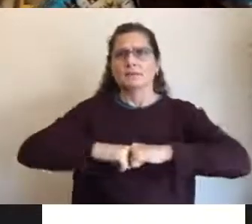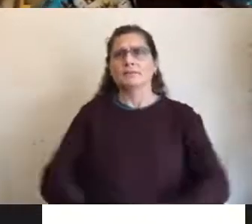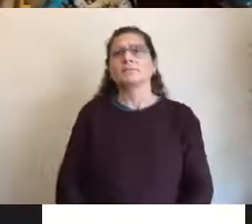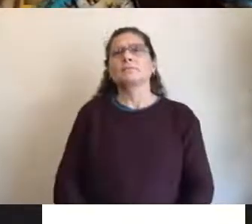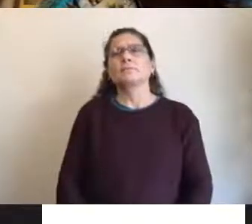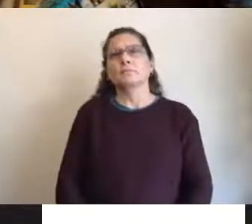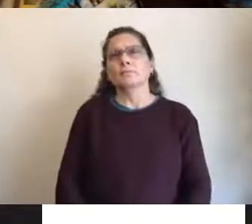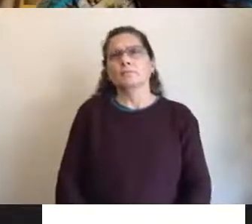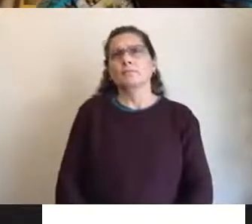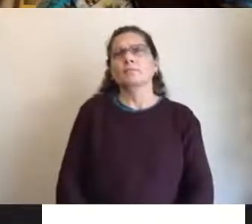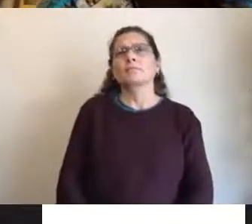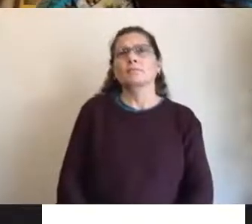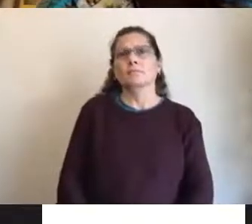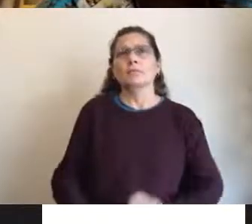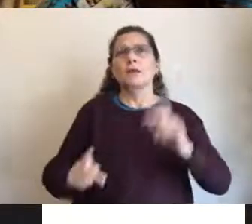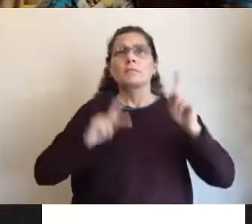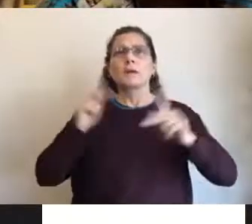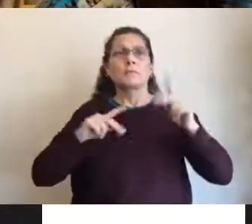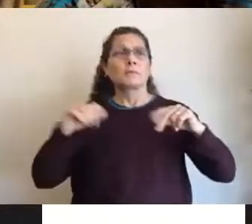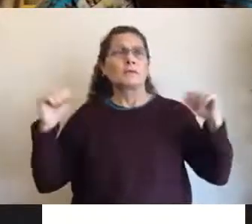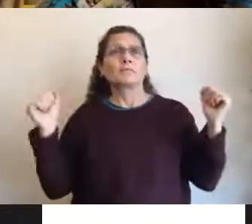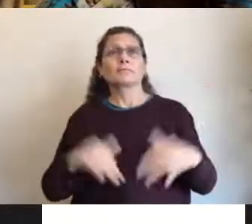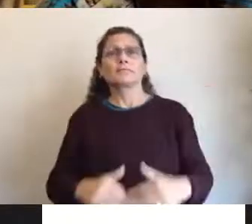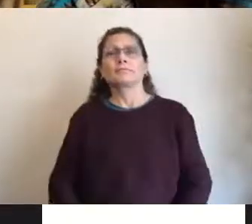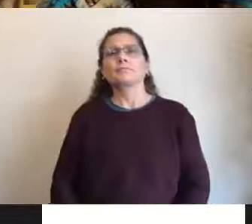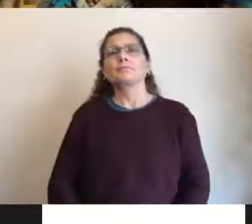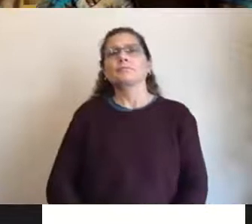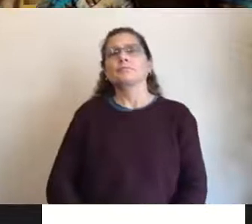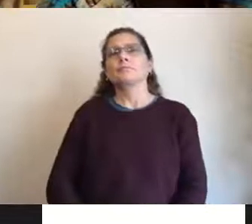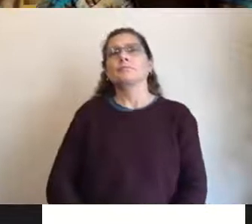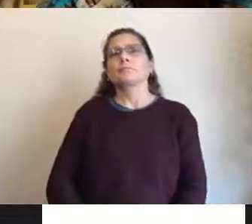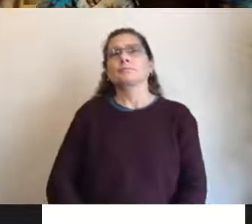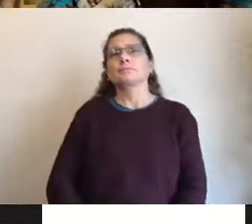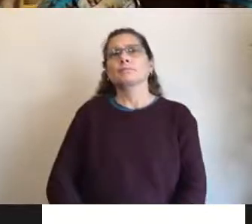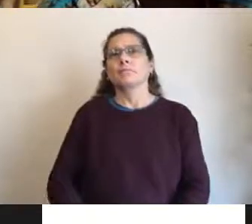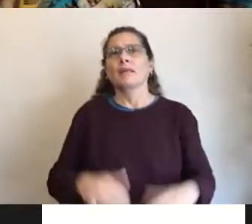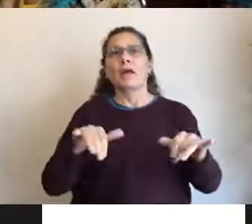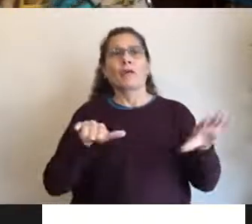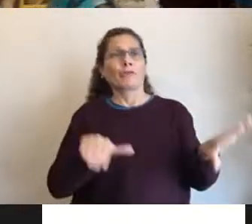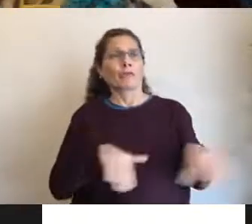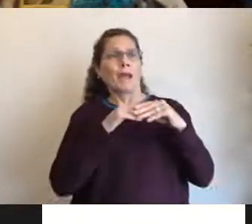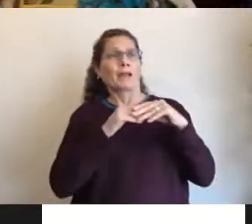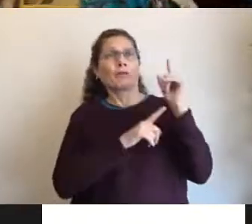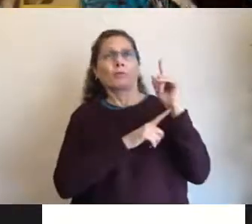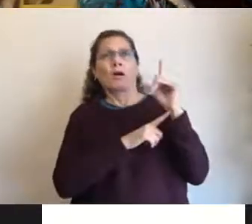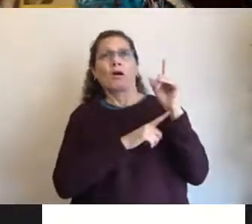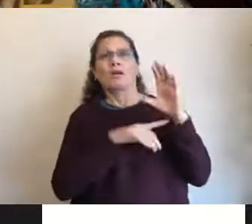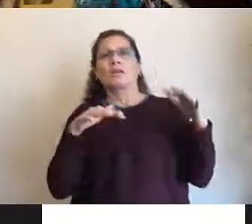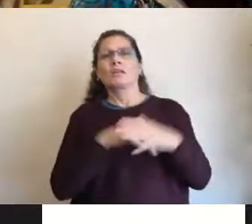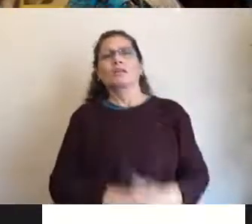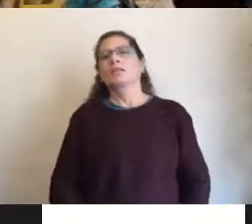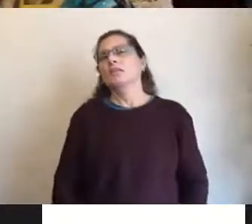an indoor wedding with 100 people, it's a bad idea. But for each of these large gathering events, there's many more